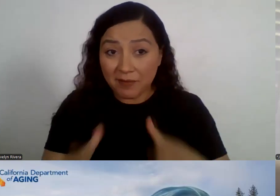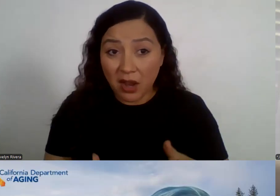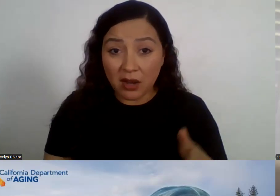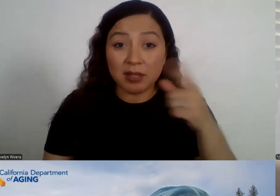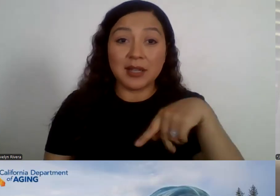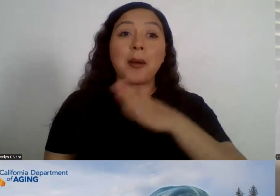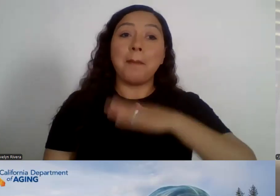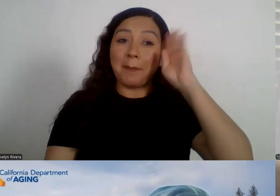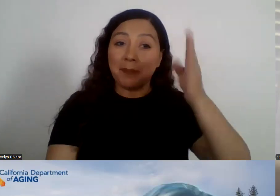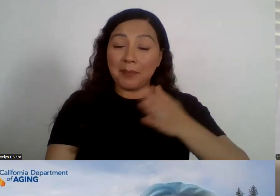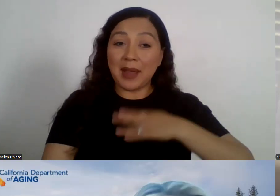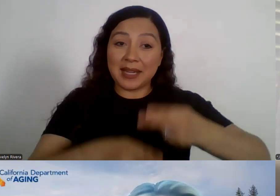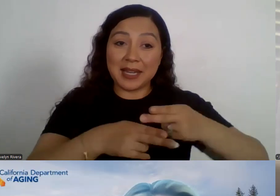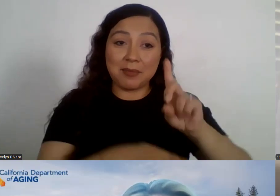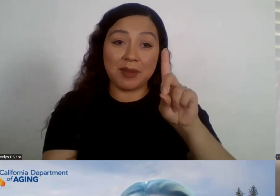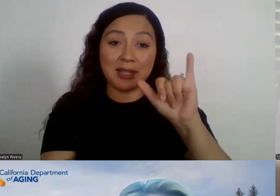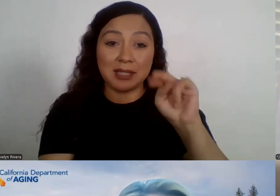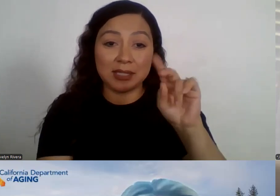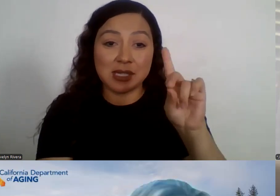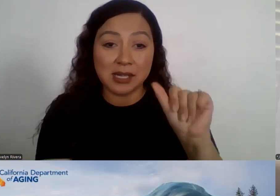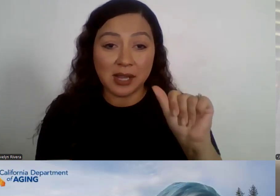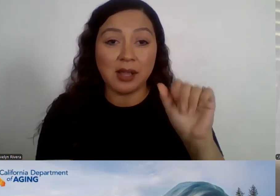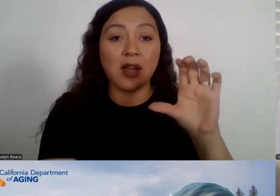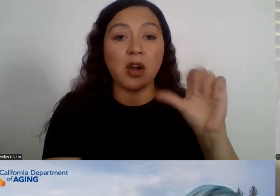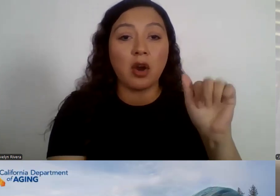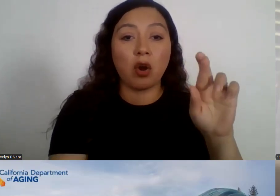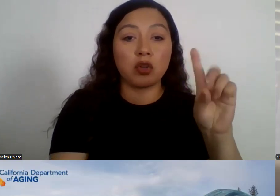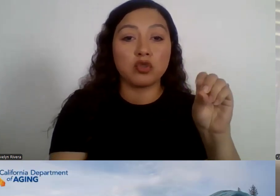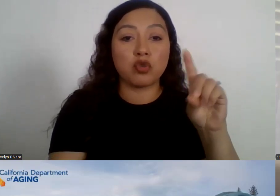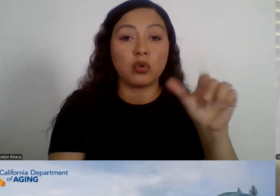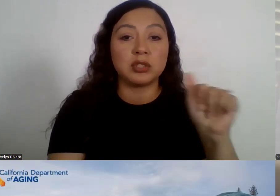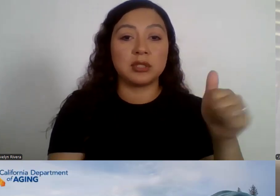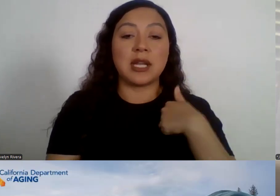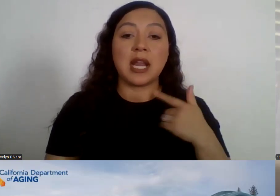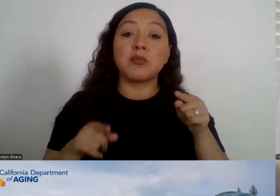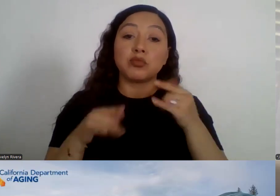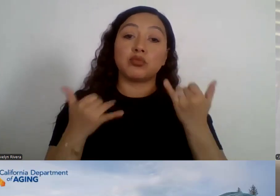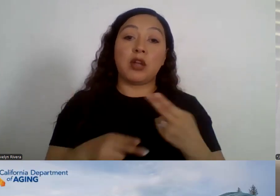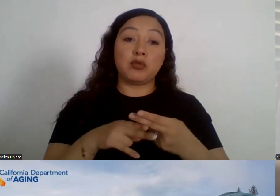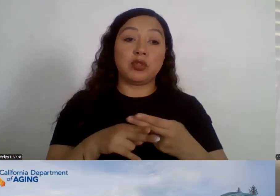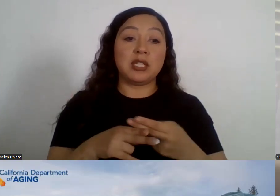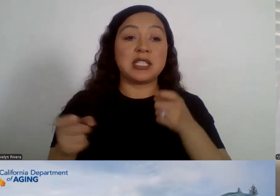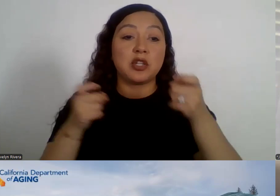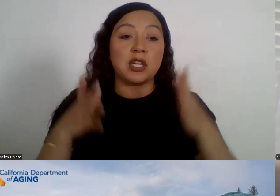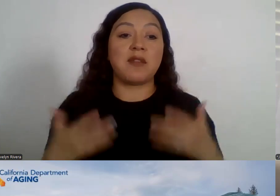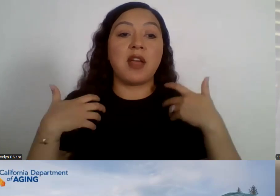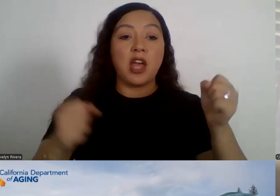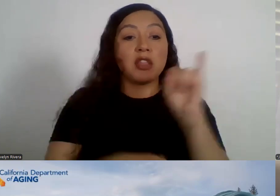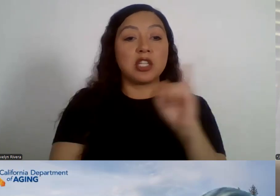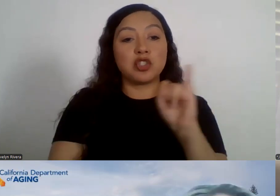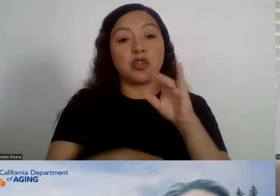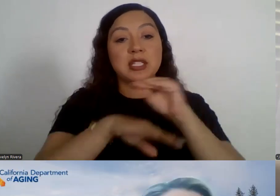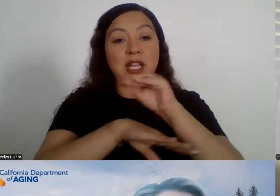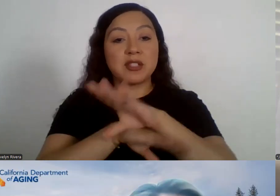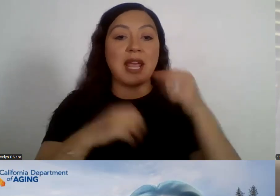my name is Linda Cardoza, and I currently serve as the director of the Health Insurance Counseling and Advocacy Program in Orange